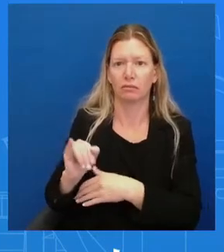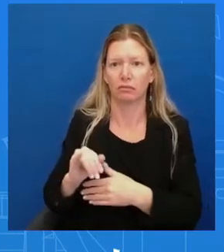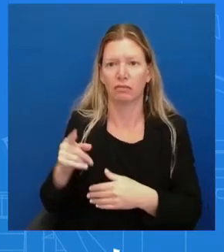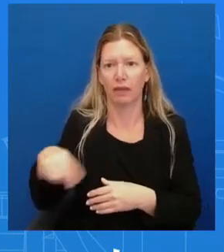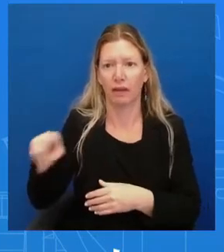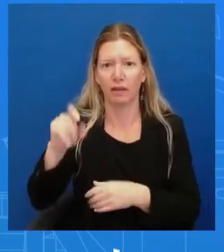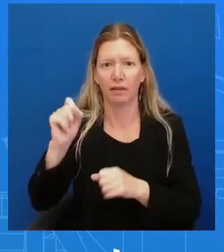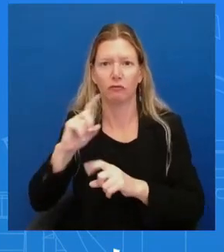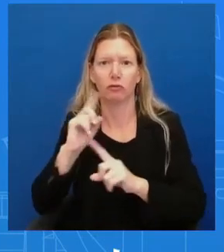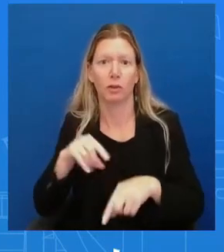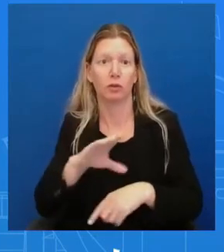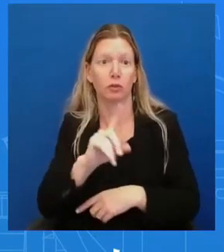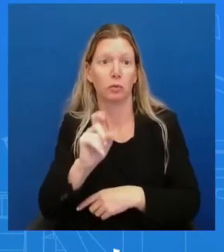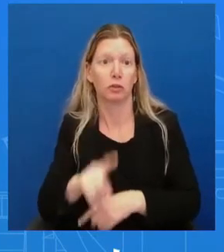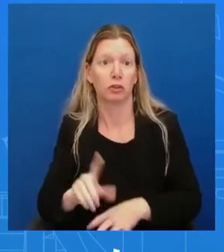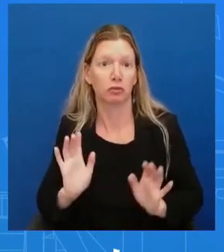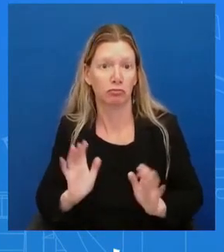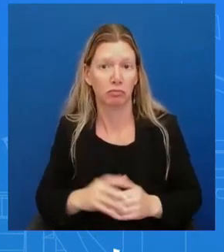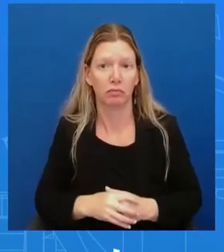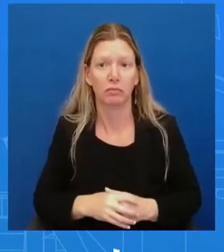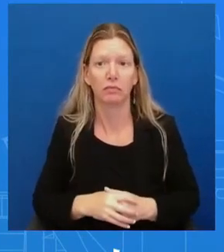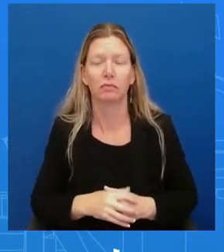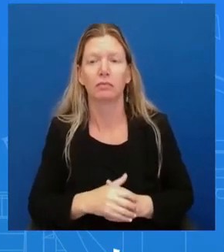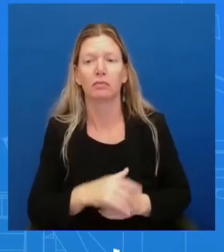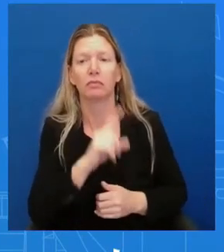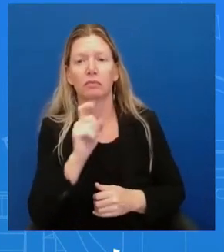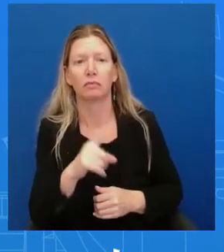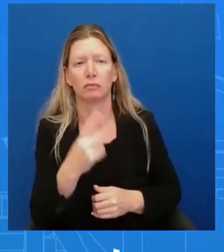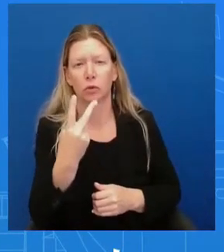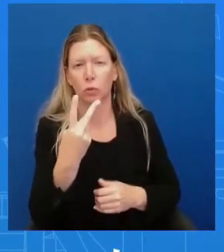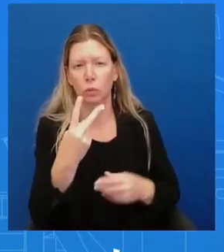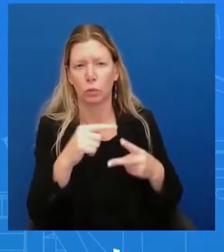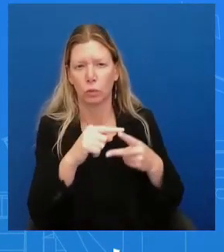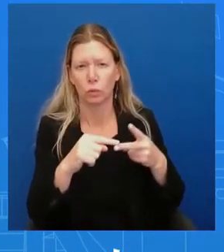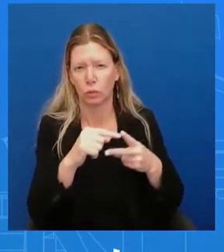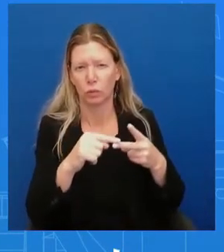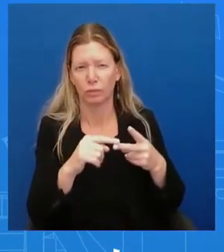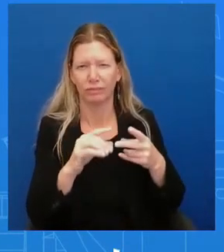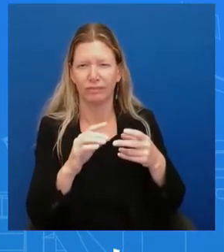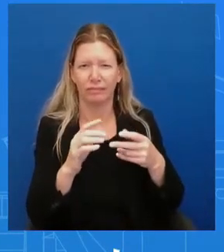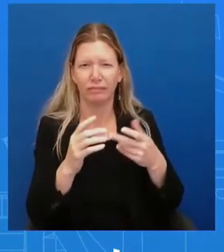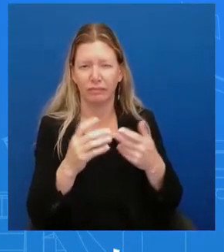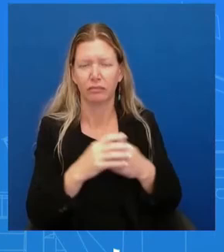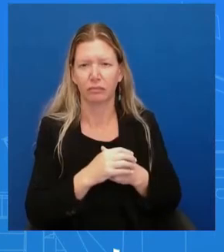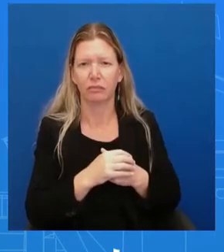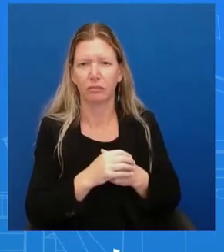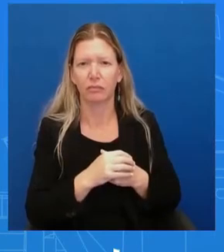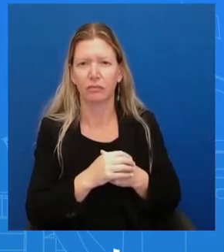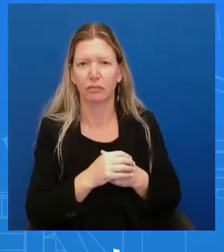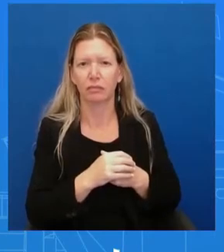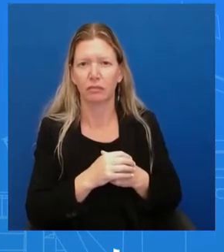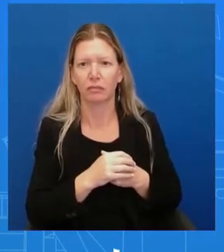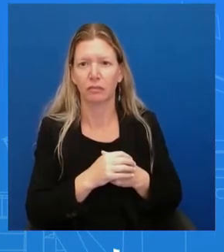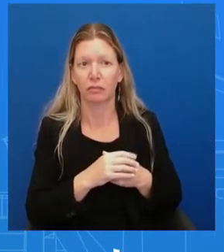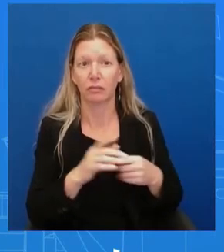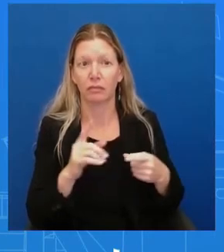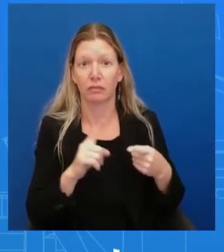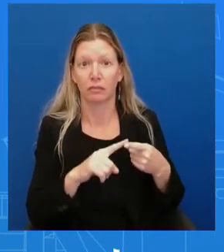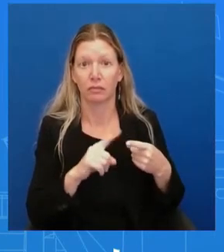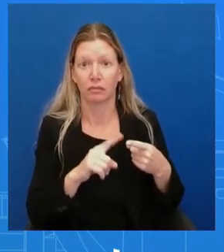subjects related to this one topic. When it comes to the Baltimore port, is the president